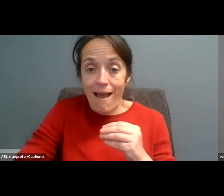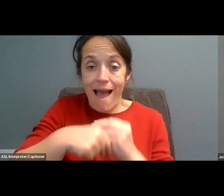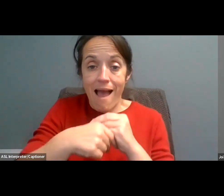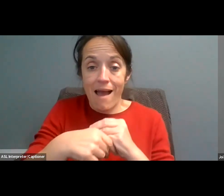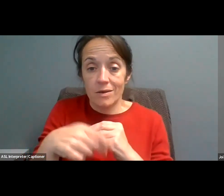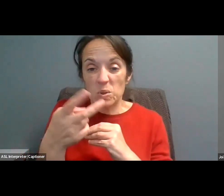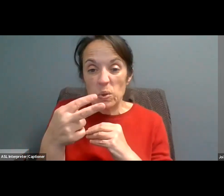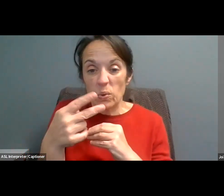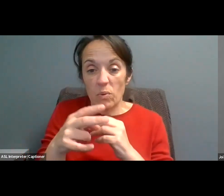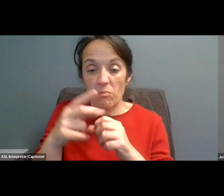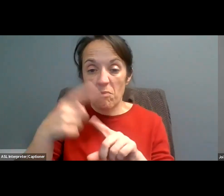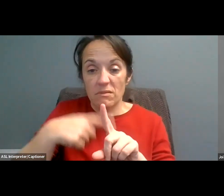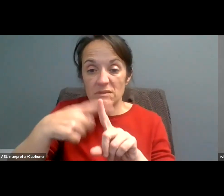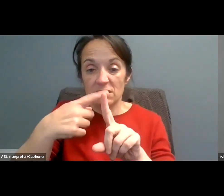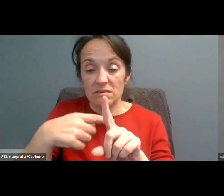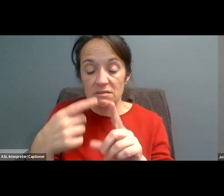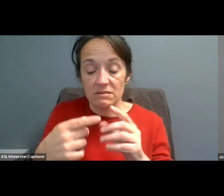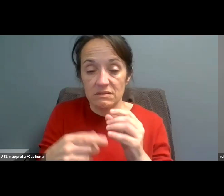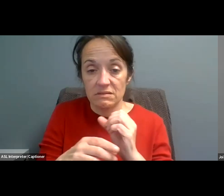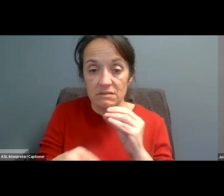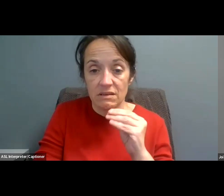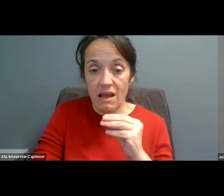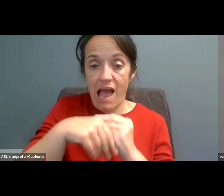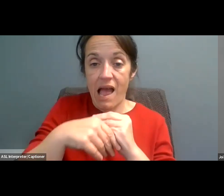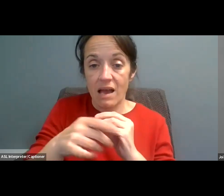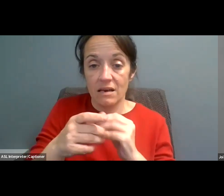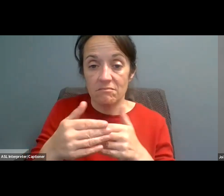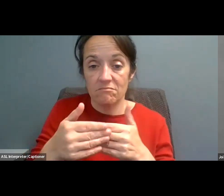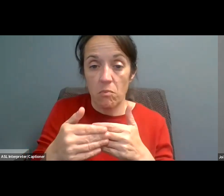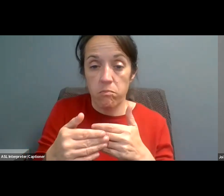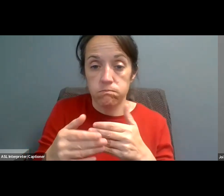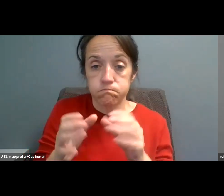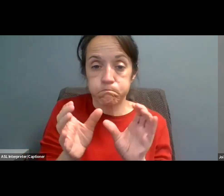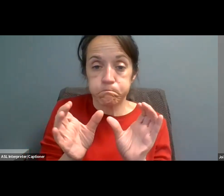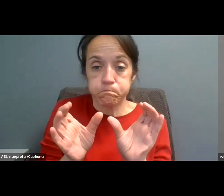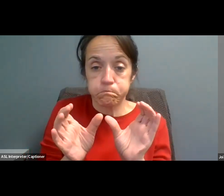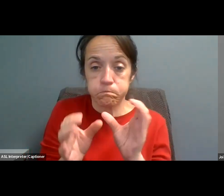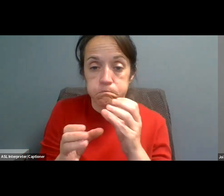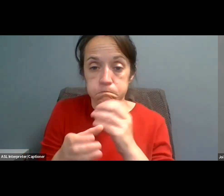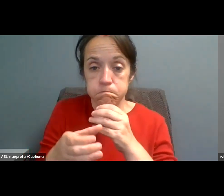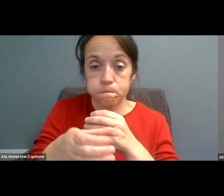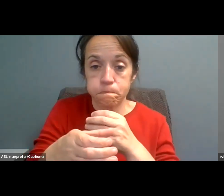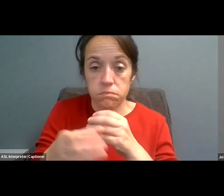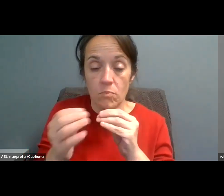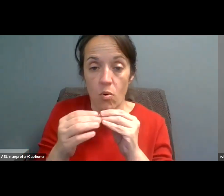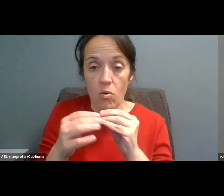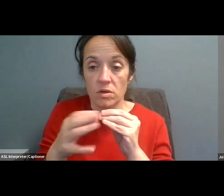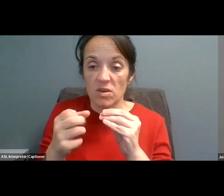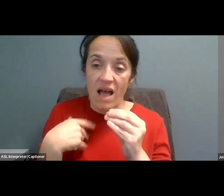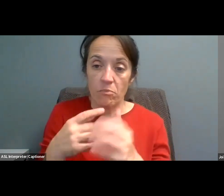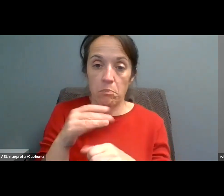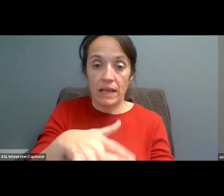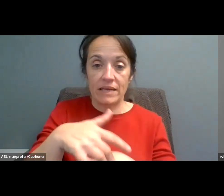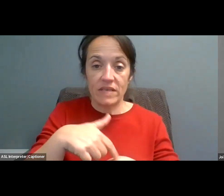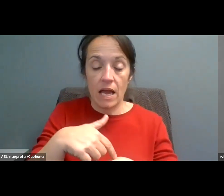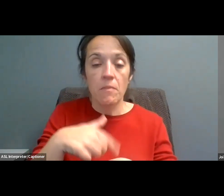results are entered, NIFA has time to review those and really read through them. So I know that it's a big task, especially for the